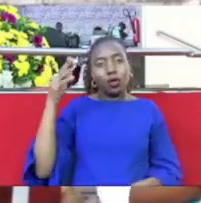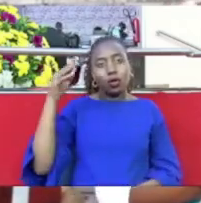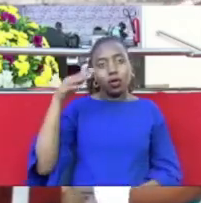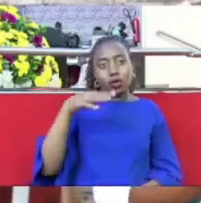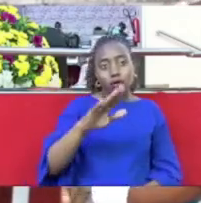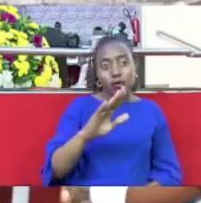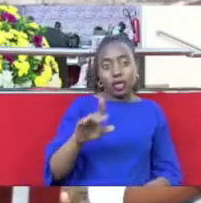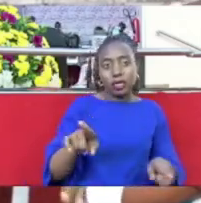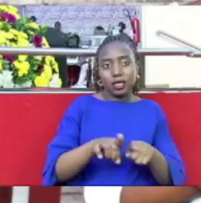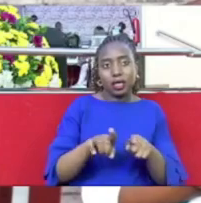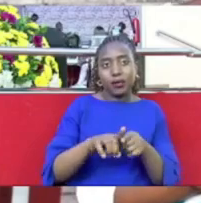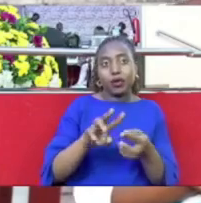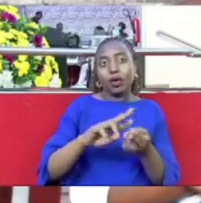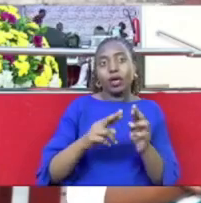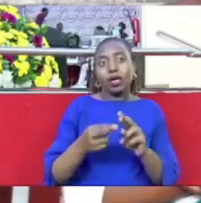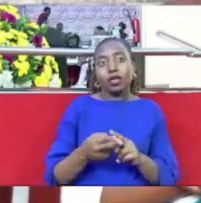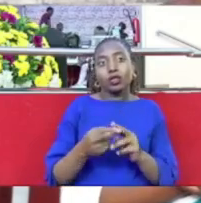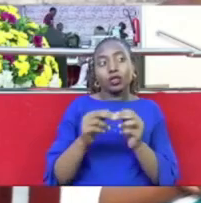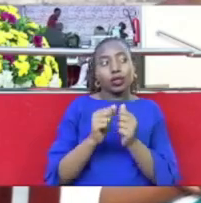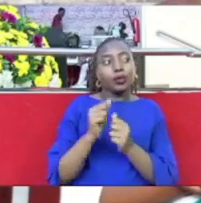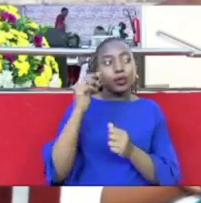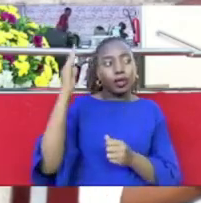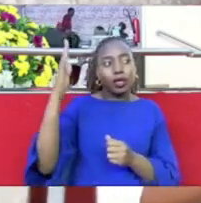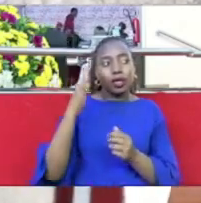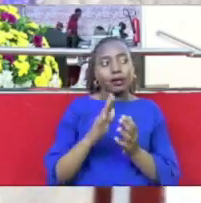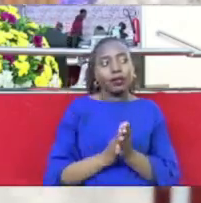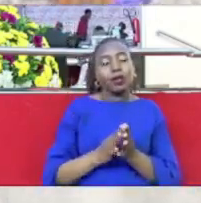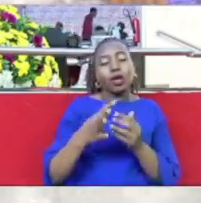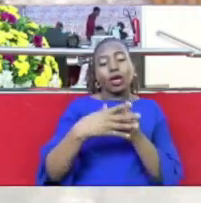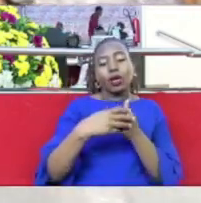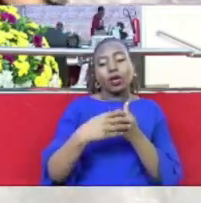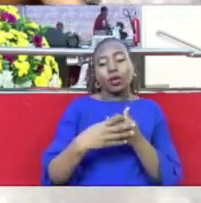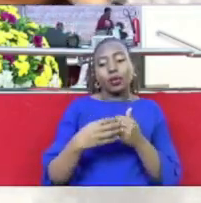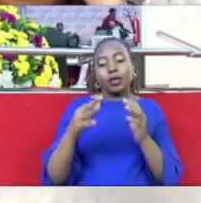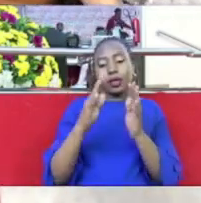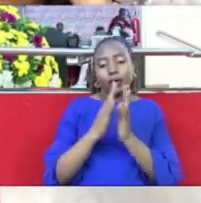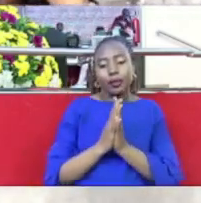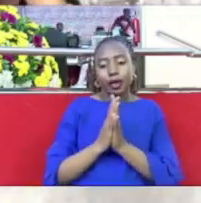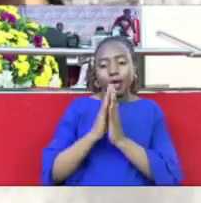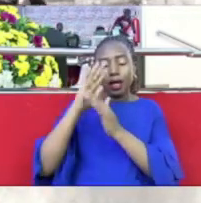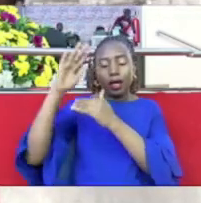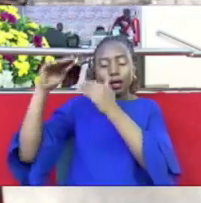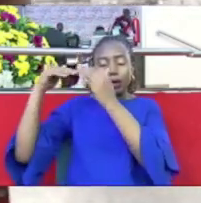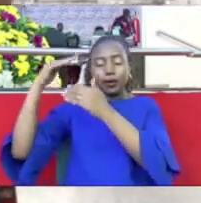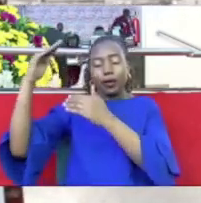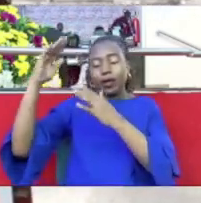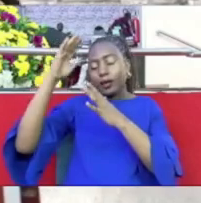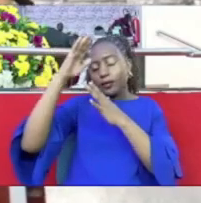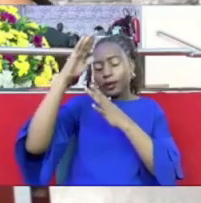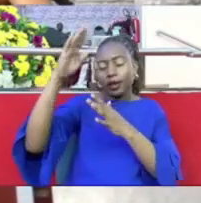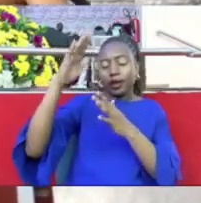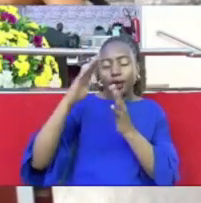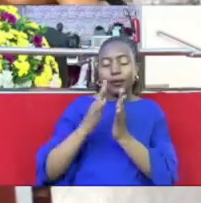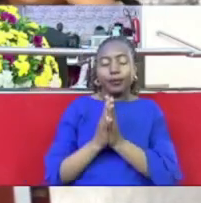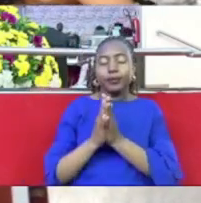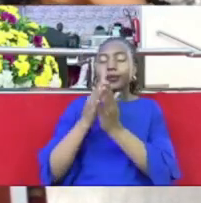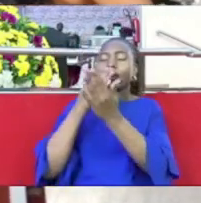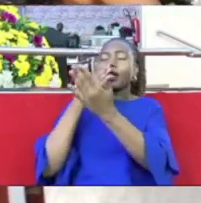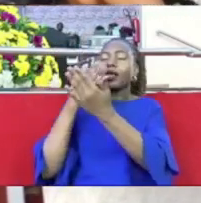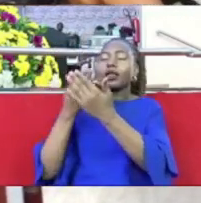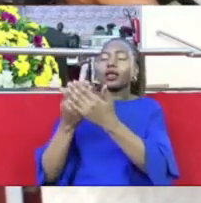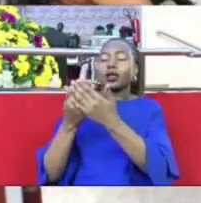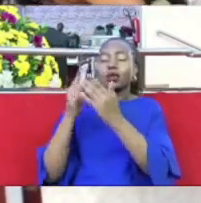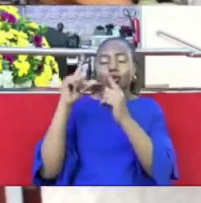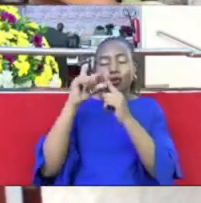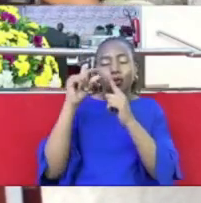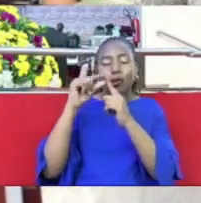you. Would you pray with me this prayer? Heavenly Father, thank you for your word.